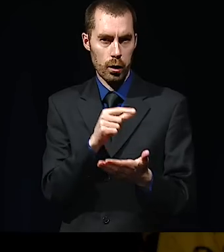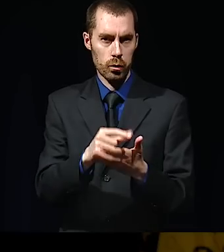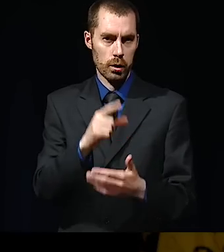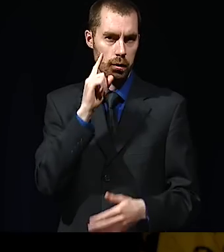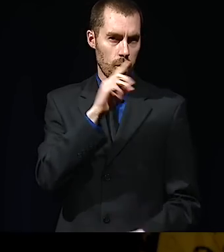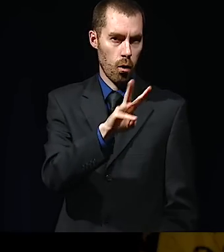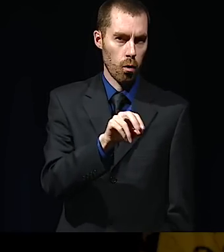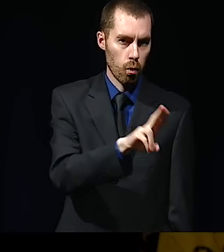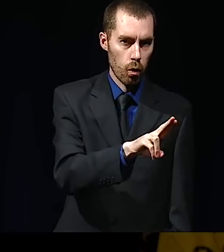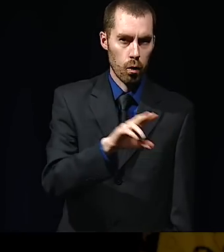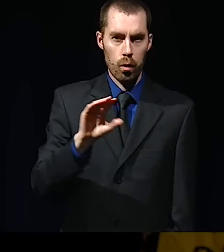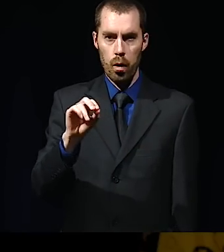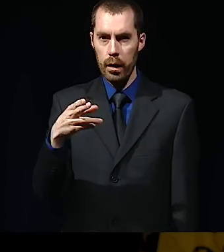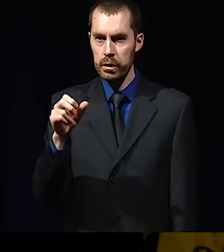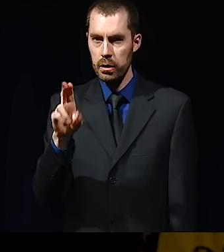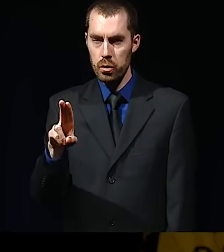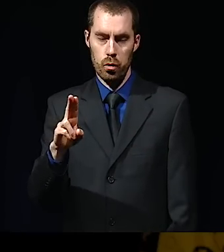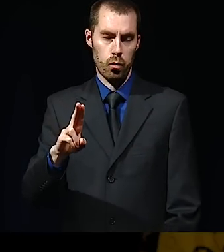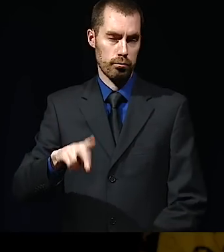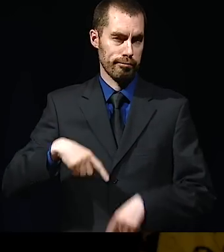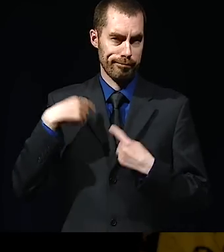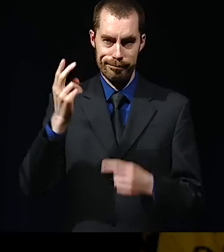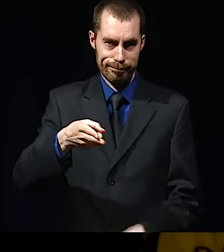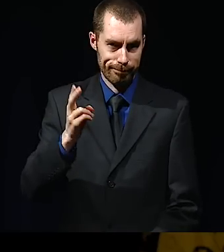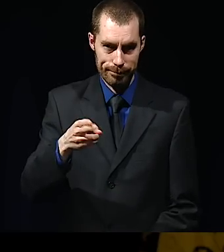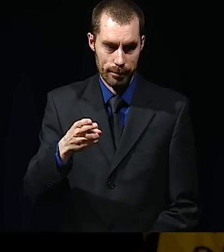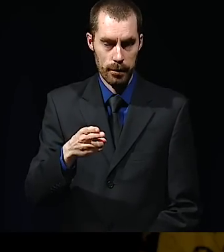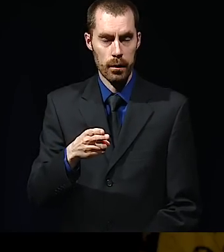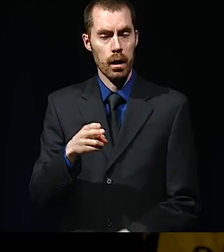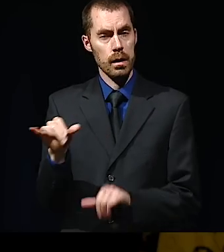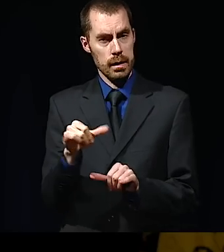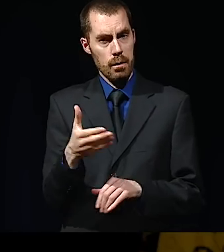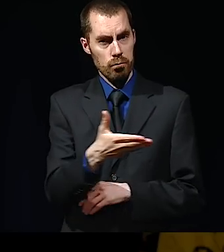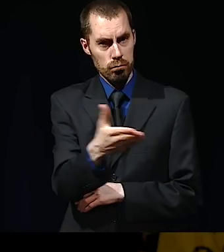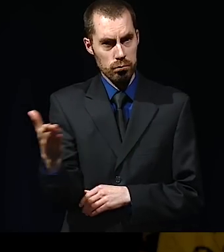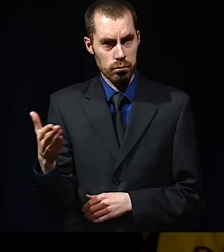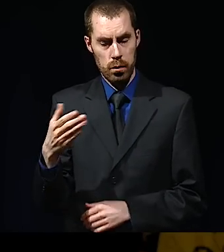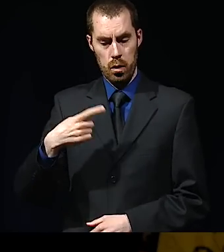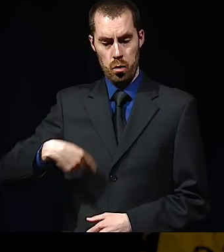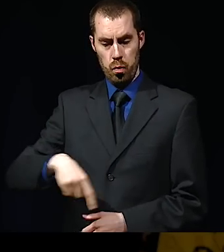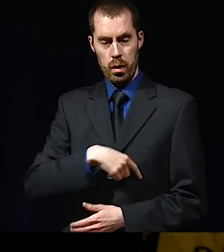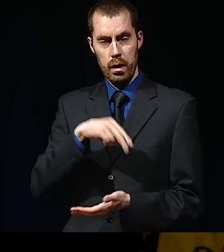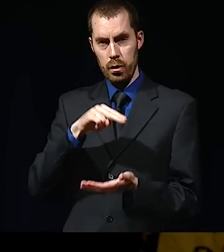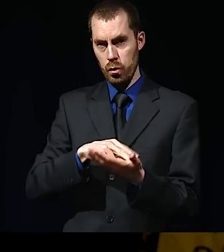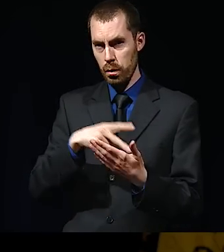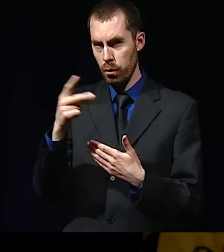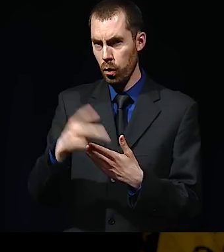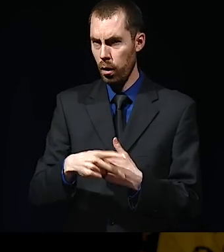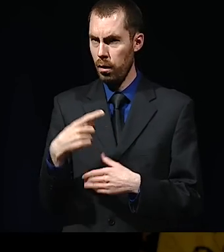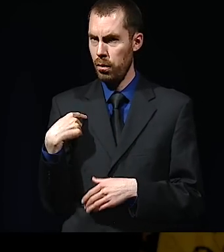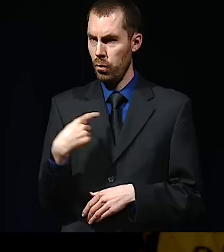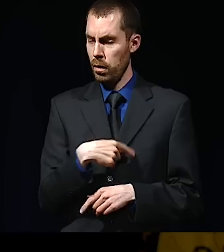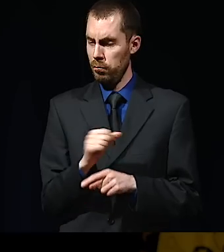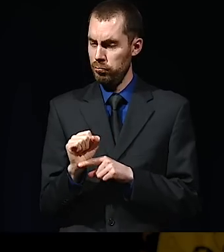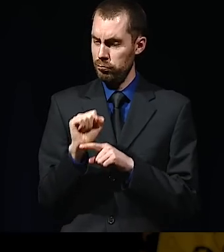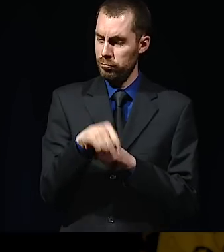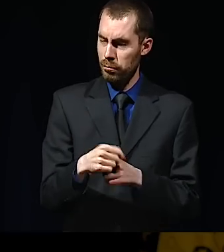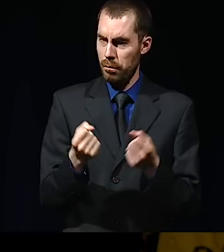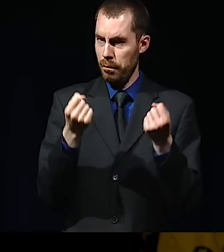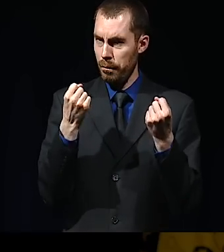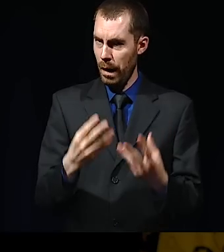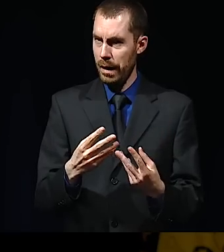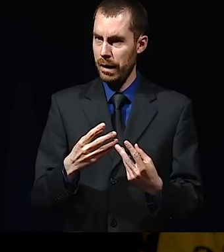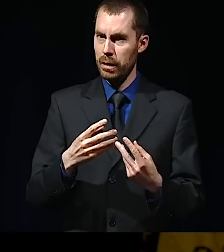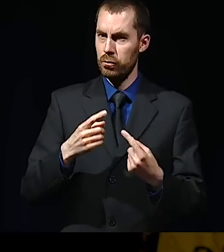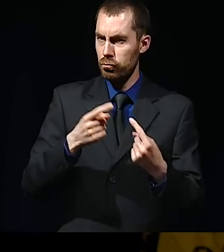OHSU history. Like all of you, those of us in the nursing program have overcome many hurdles and obstacles and have fought long